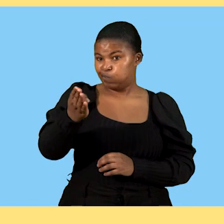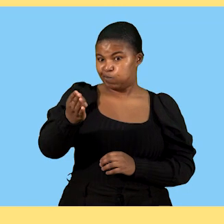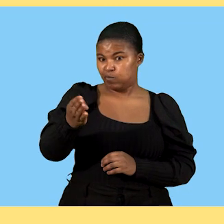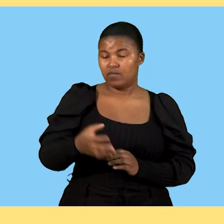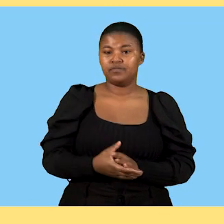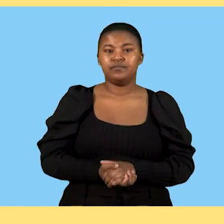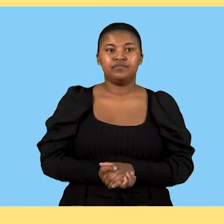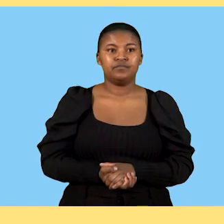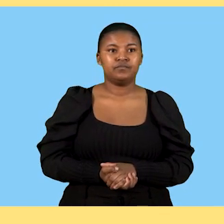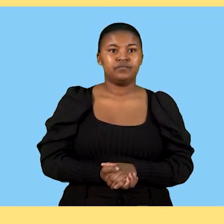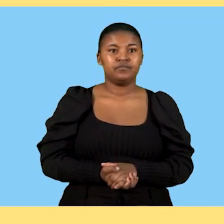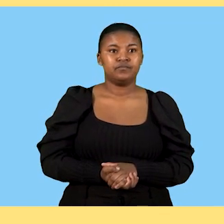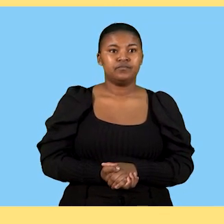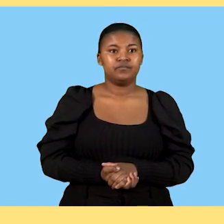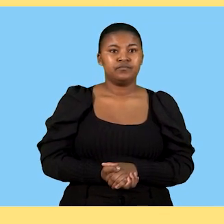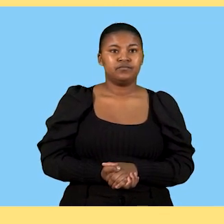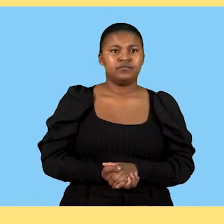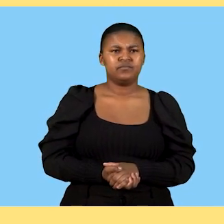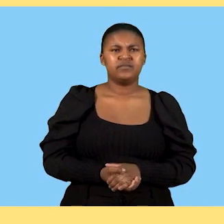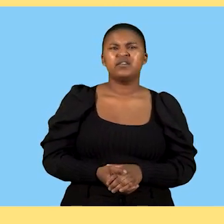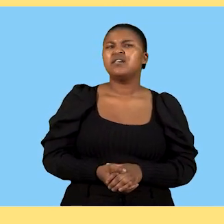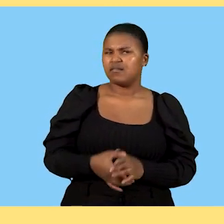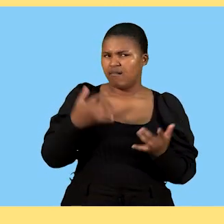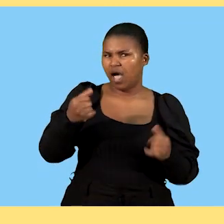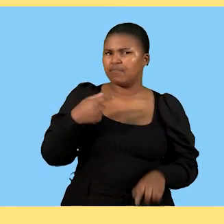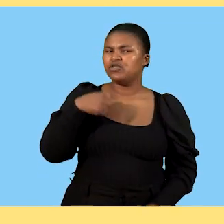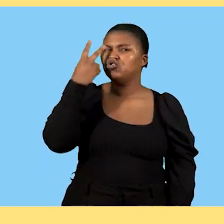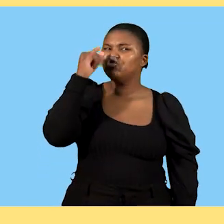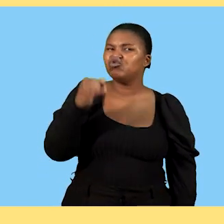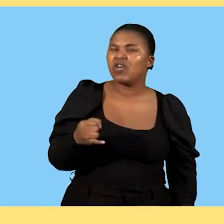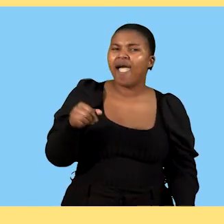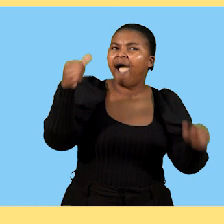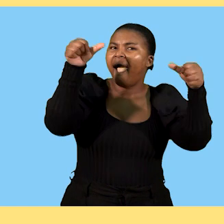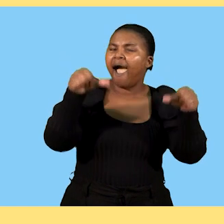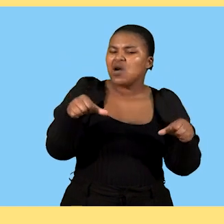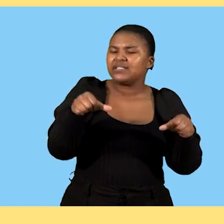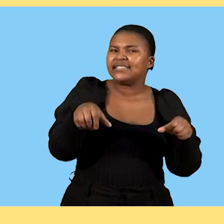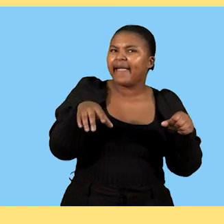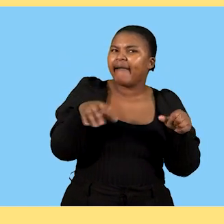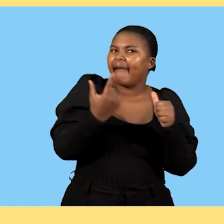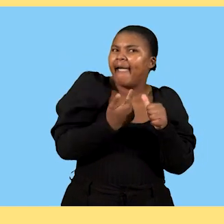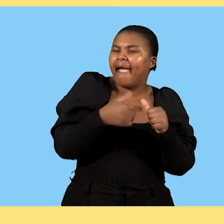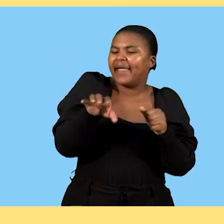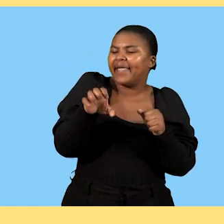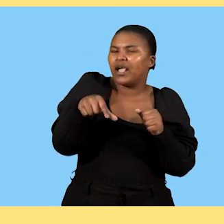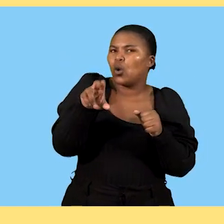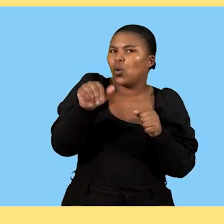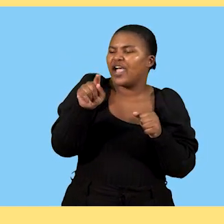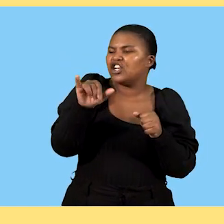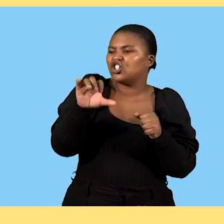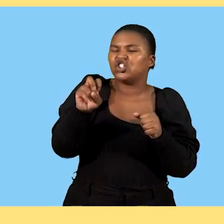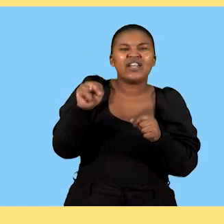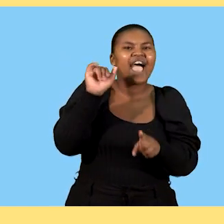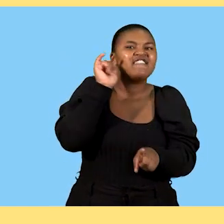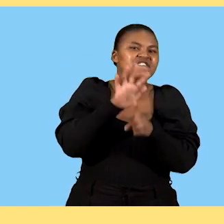There it is. And then I'm going to look at the effect of this transaction on the accounting equation. I